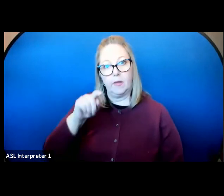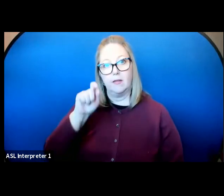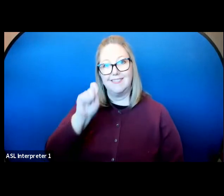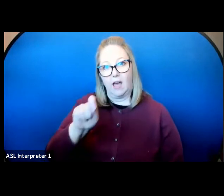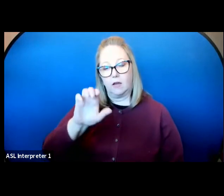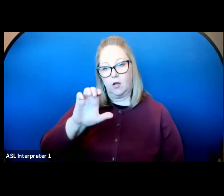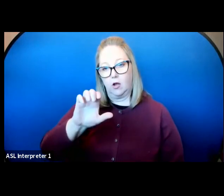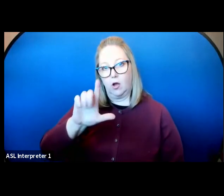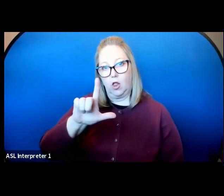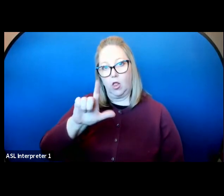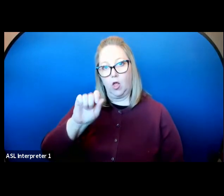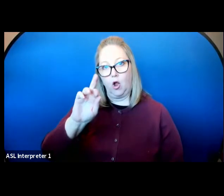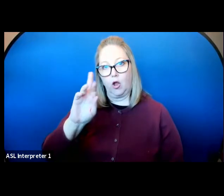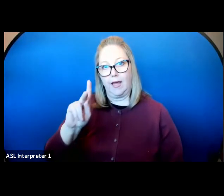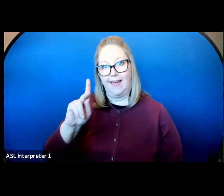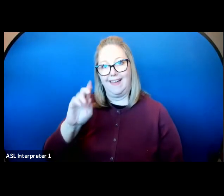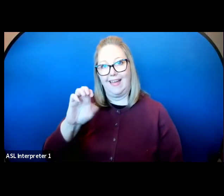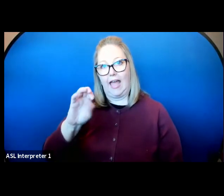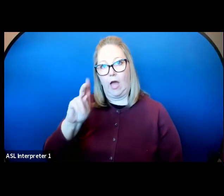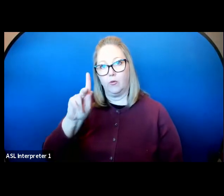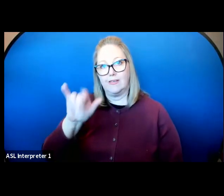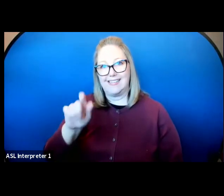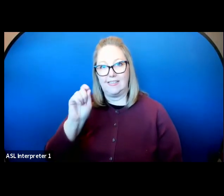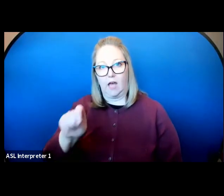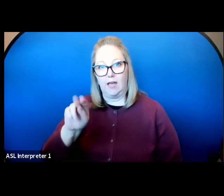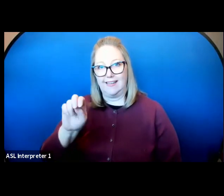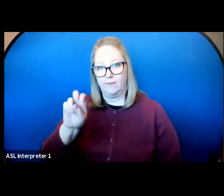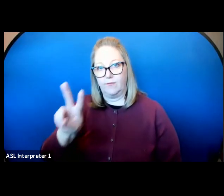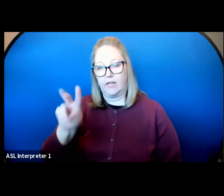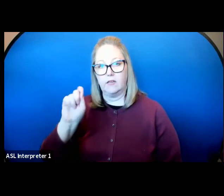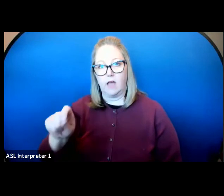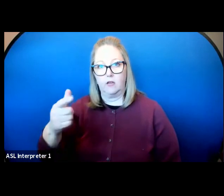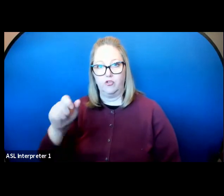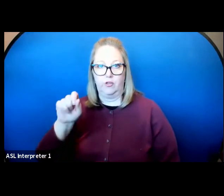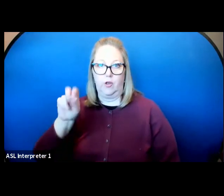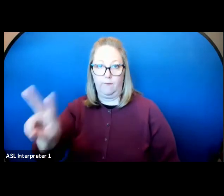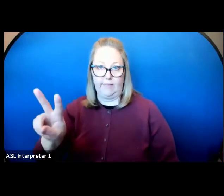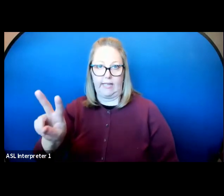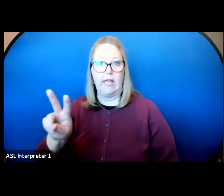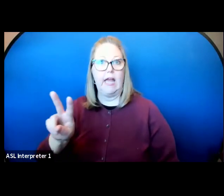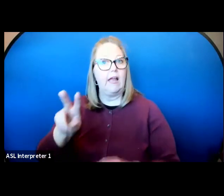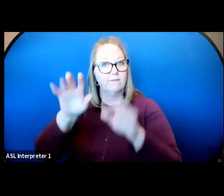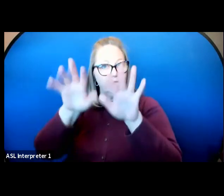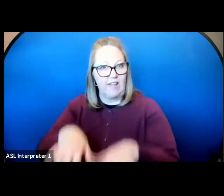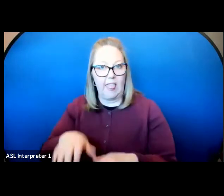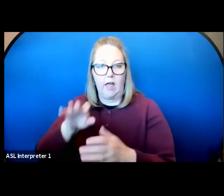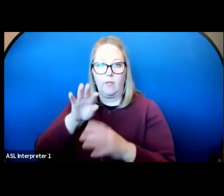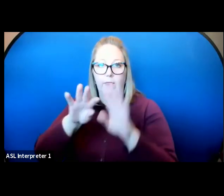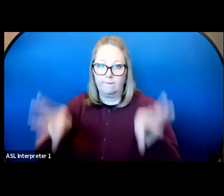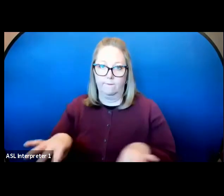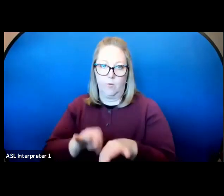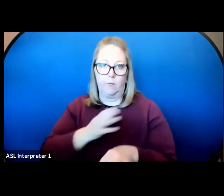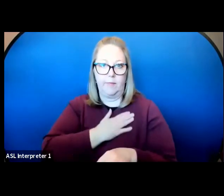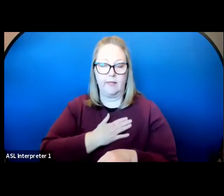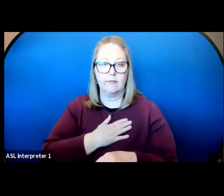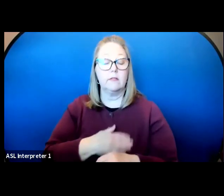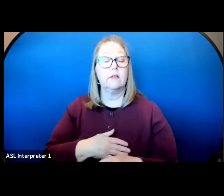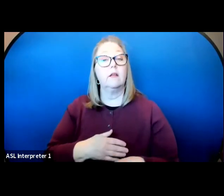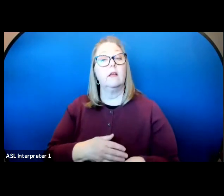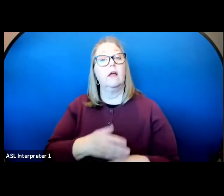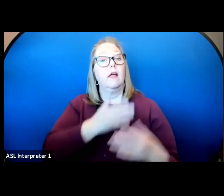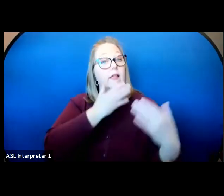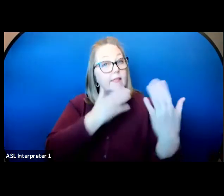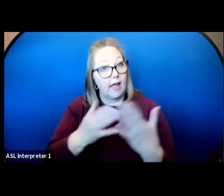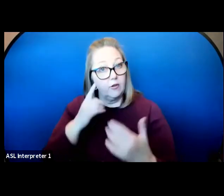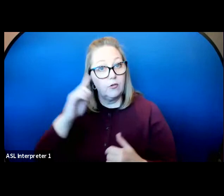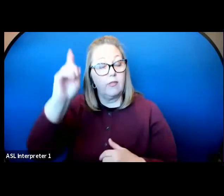chat.clarkcountynv.gov and get your information in. With that, I really want to extend a gracious thanks to Governor Sisolak and all